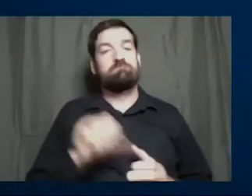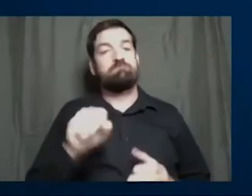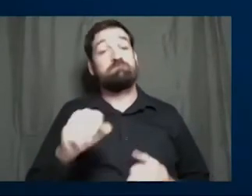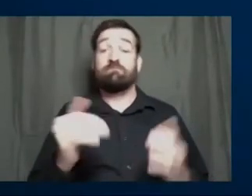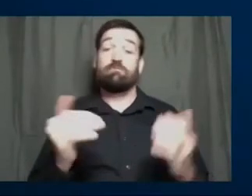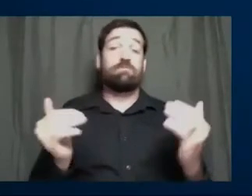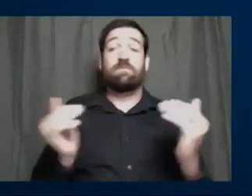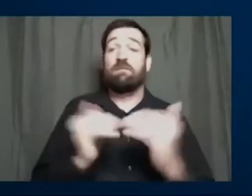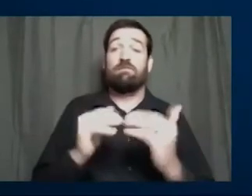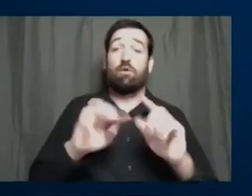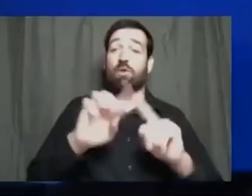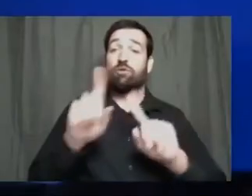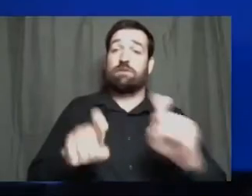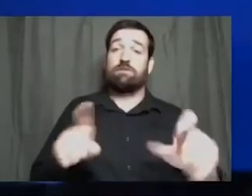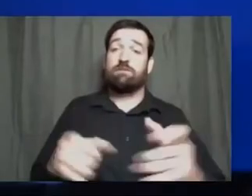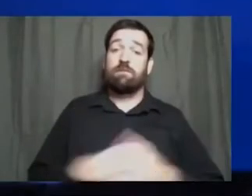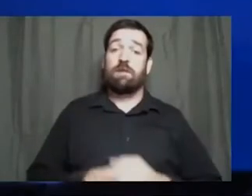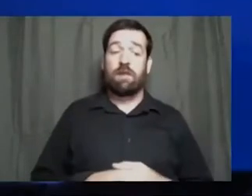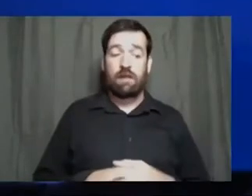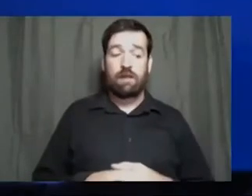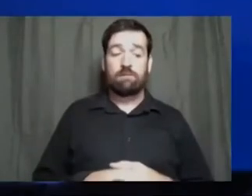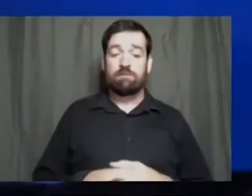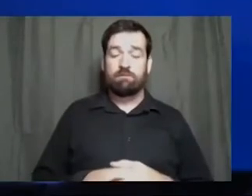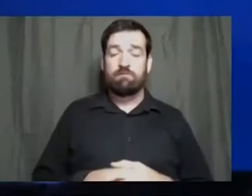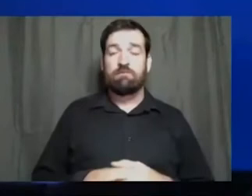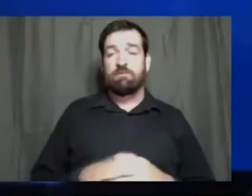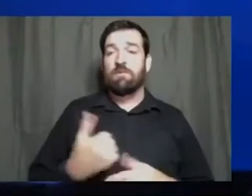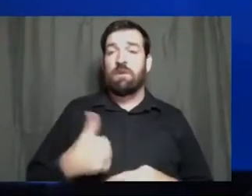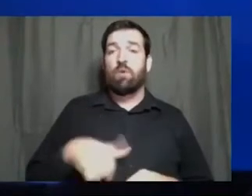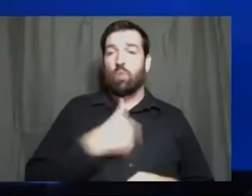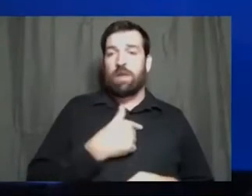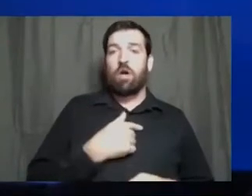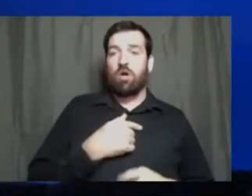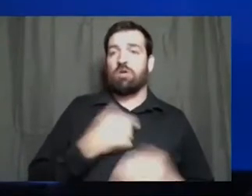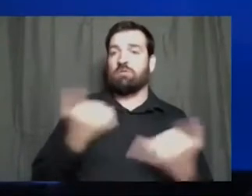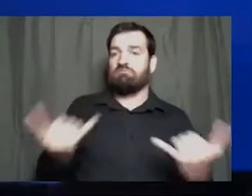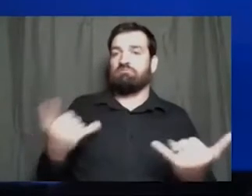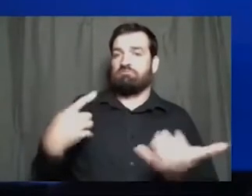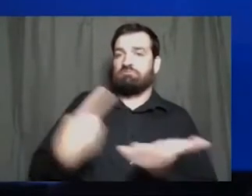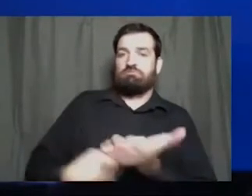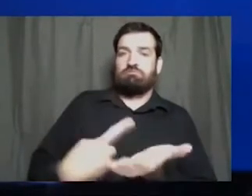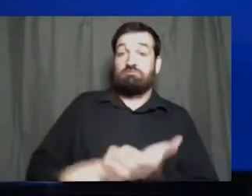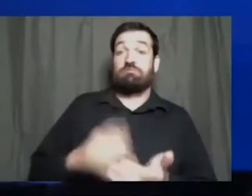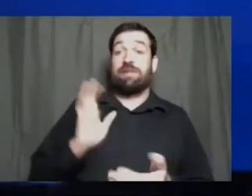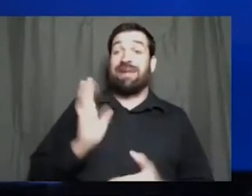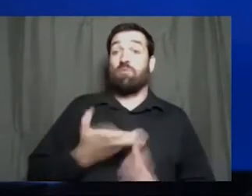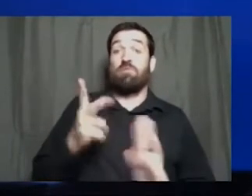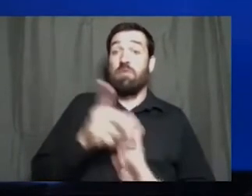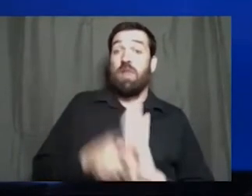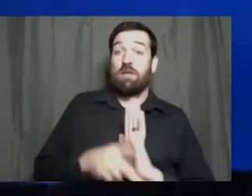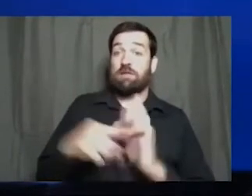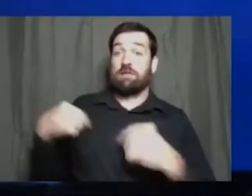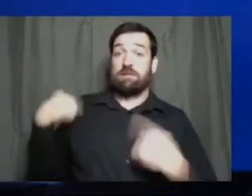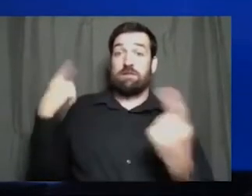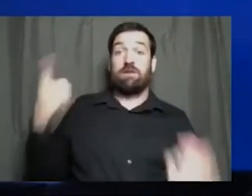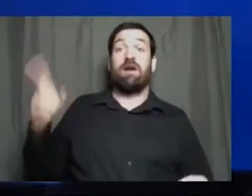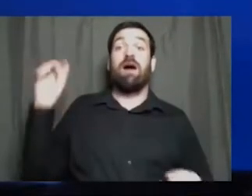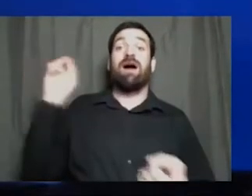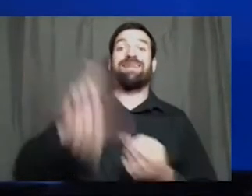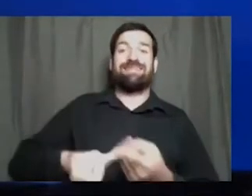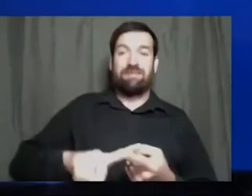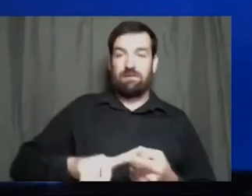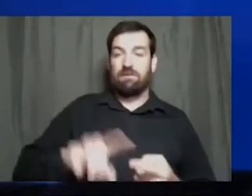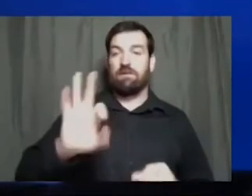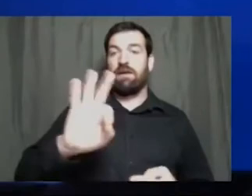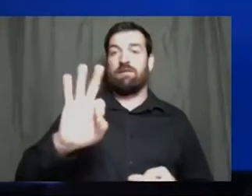and we are actively discussing it. Our policy had been that until it was an FDA-approved drug, we weren't